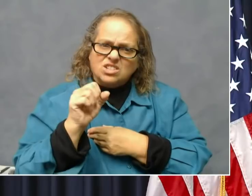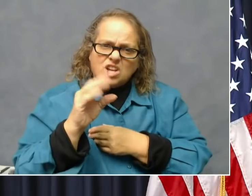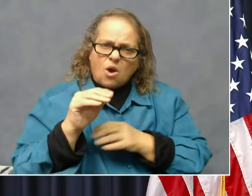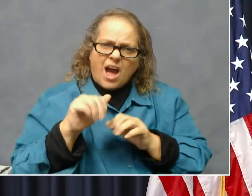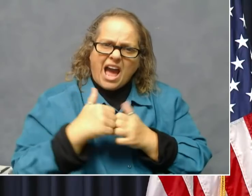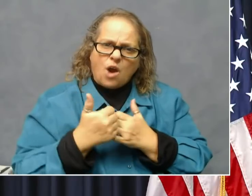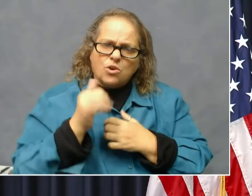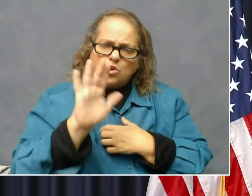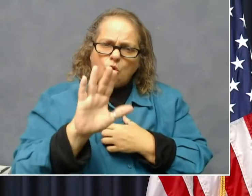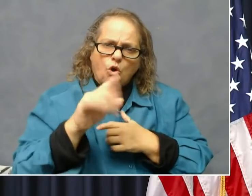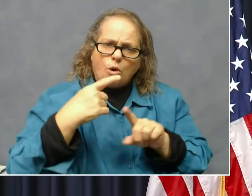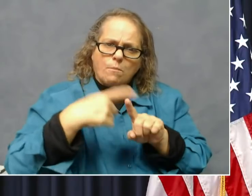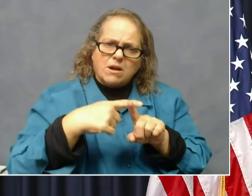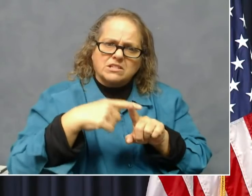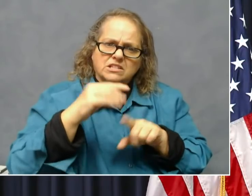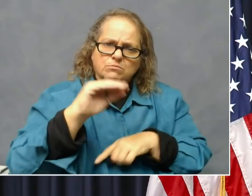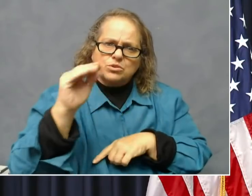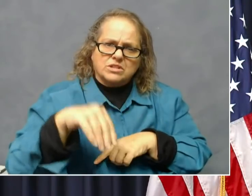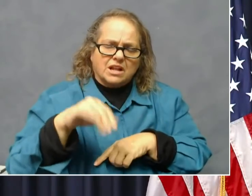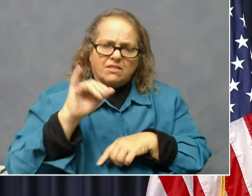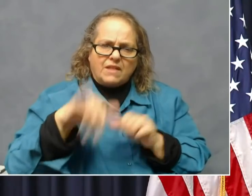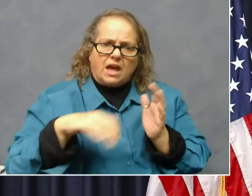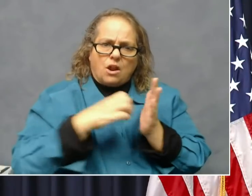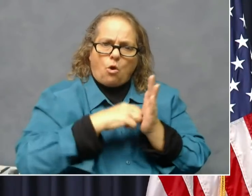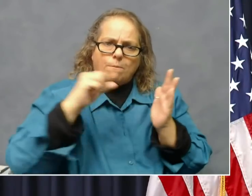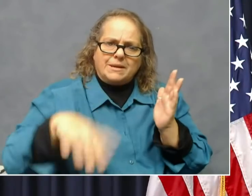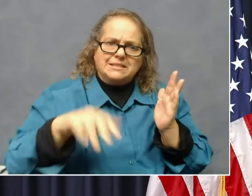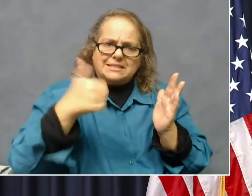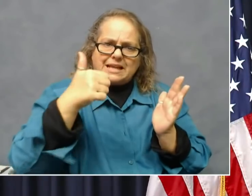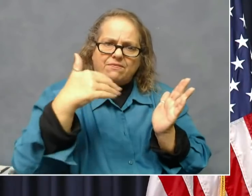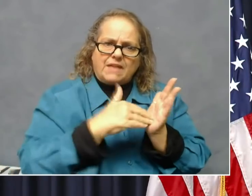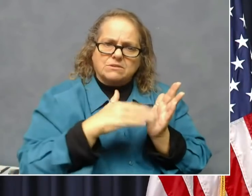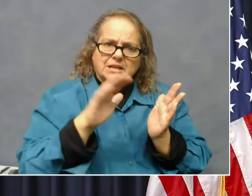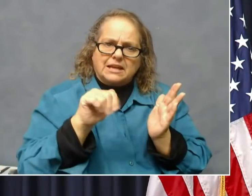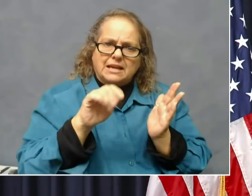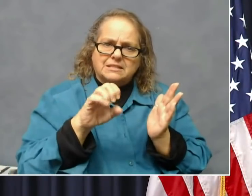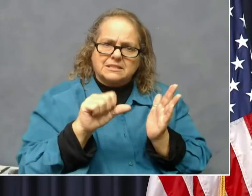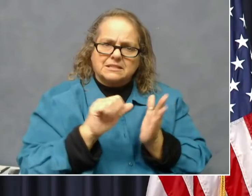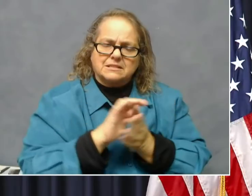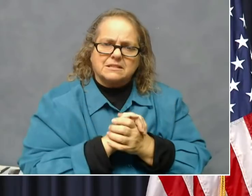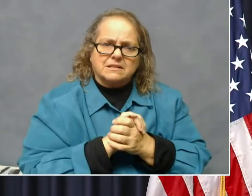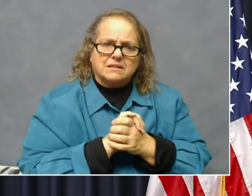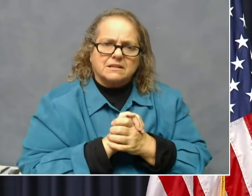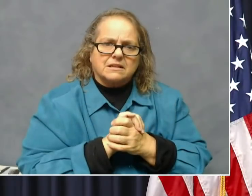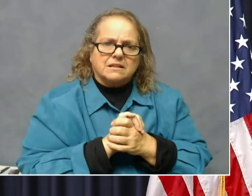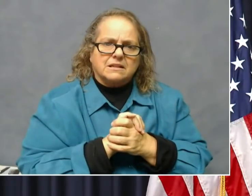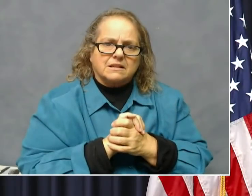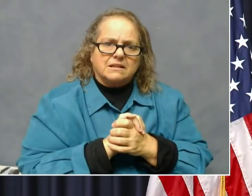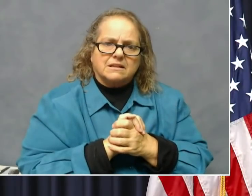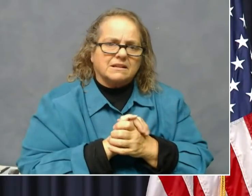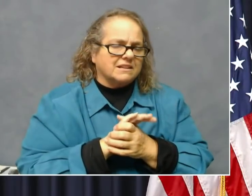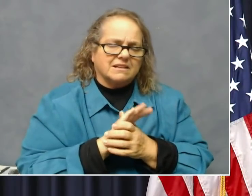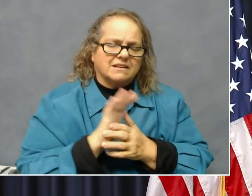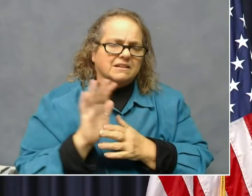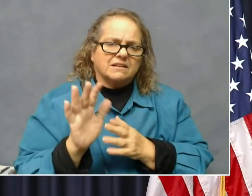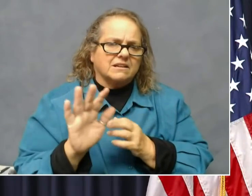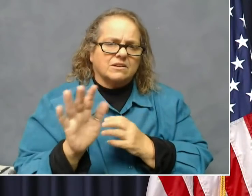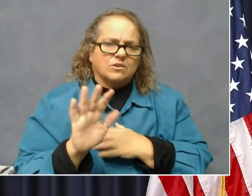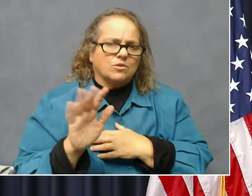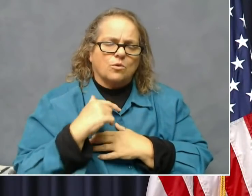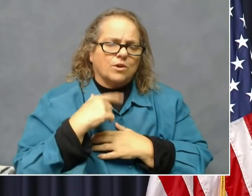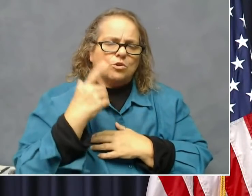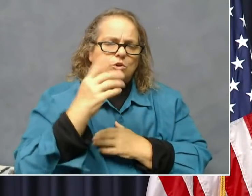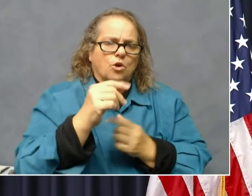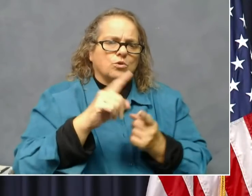that omits more than 10,000 cases useful? Yeah, we'll go over to Dr. Stack on this, but